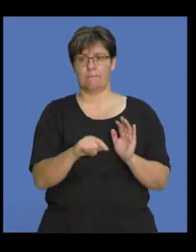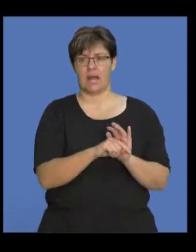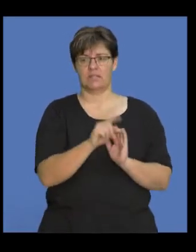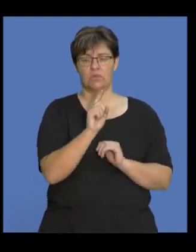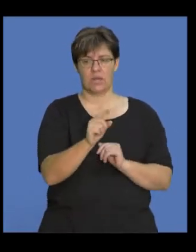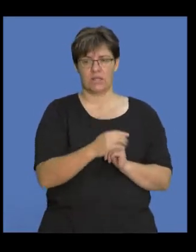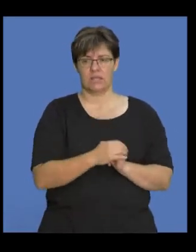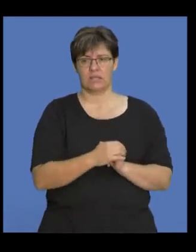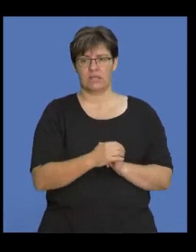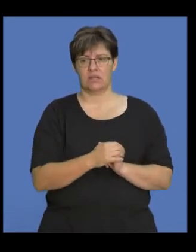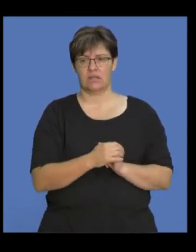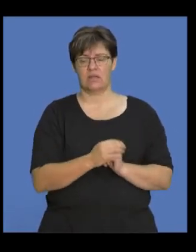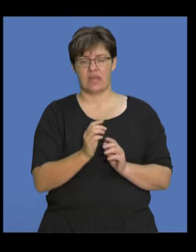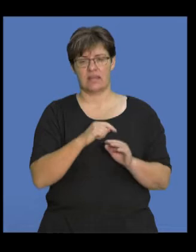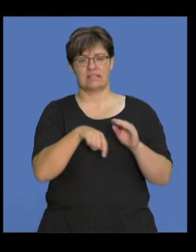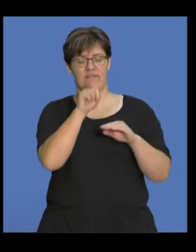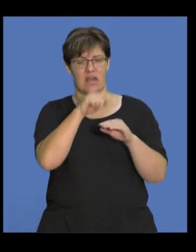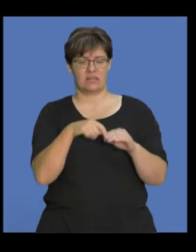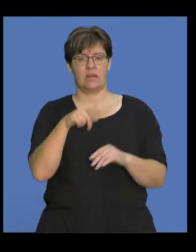then I will divide this by